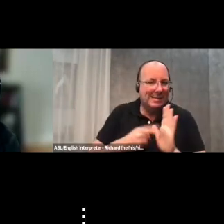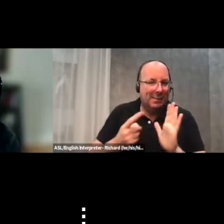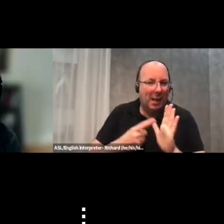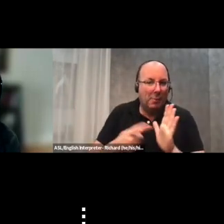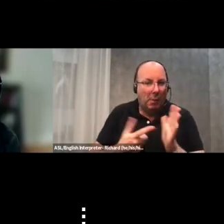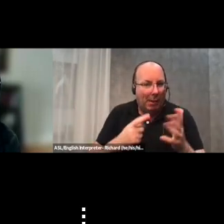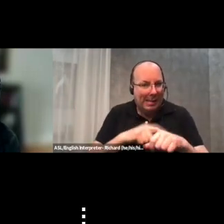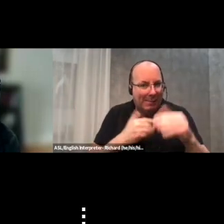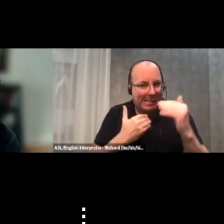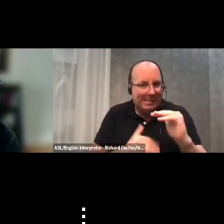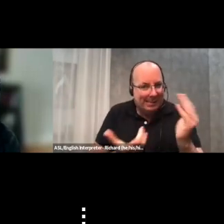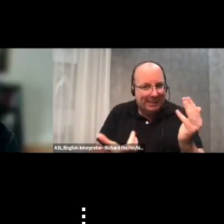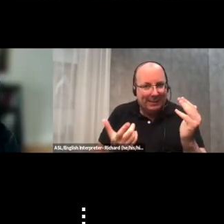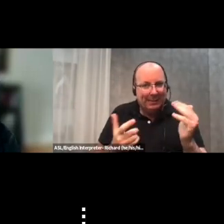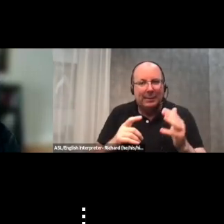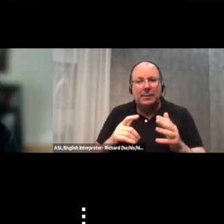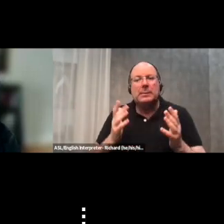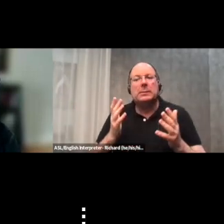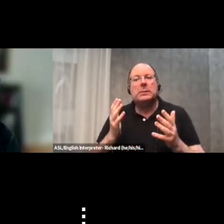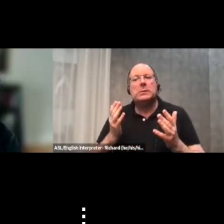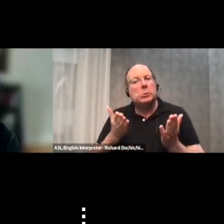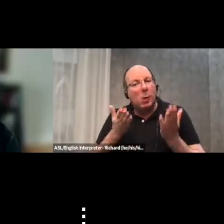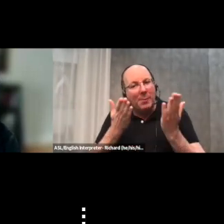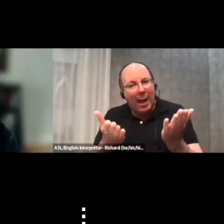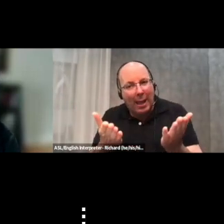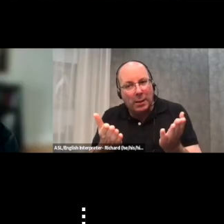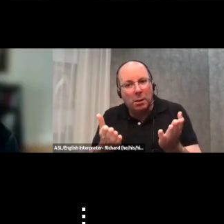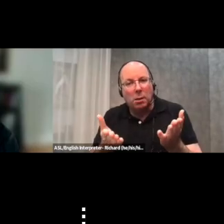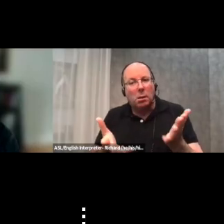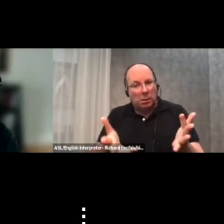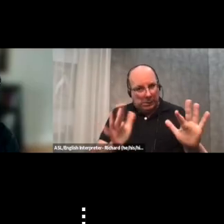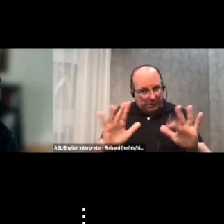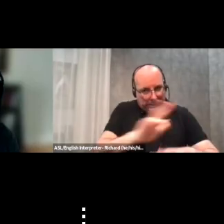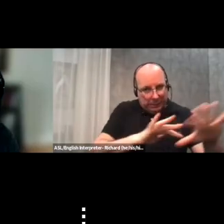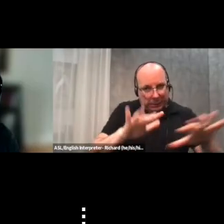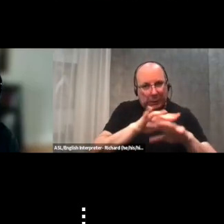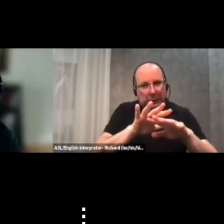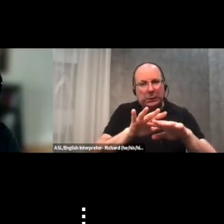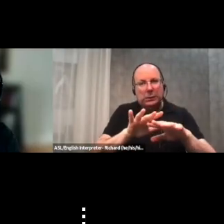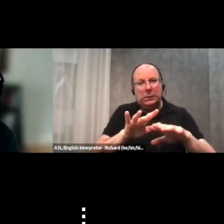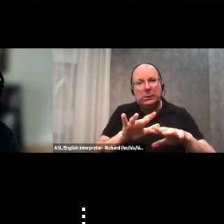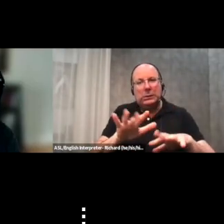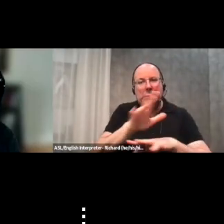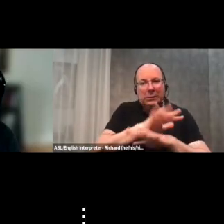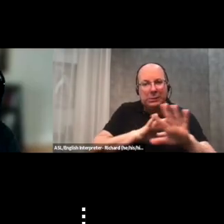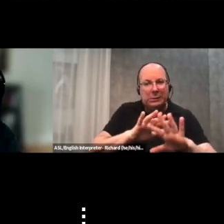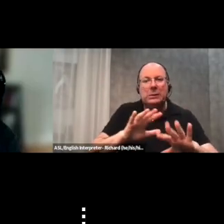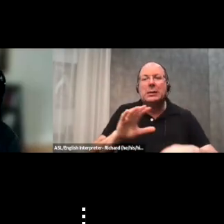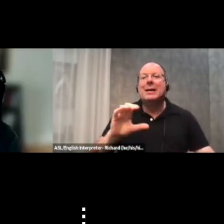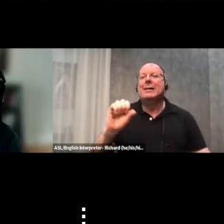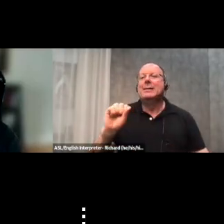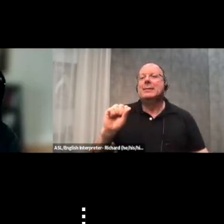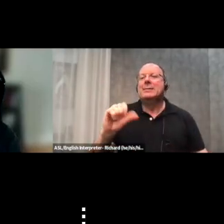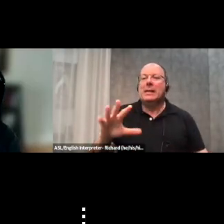we have time for, but it's recommended to designate time, to have enough time for the scene, and